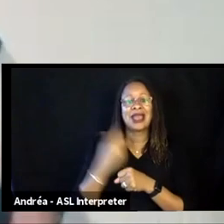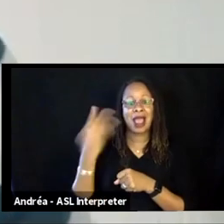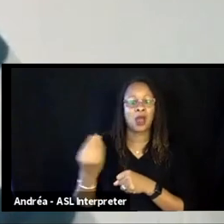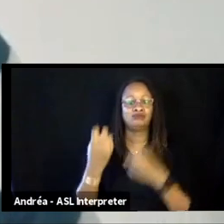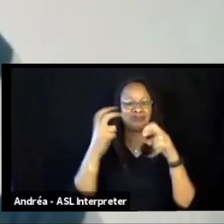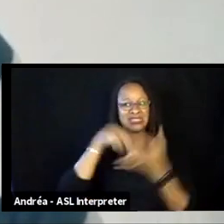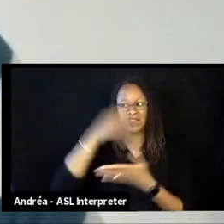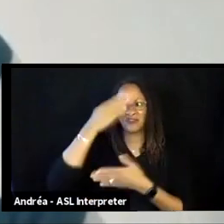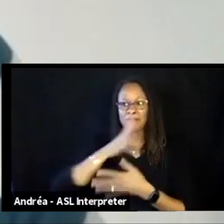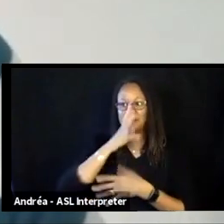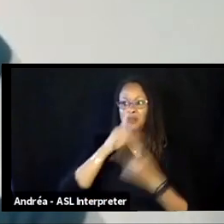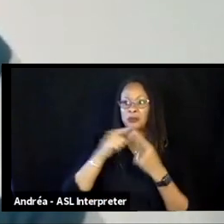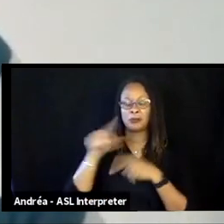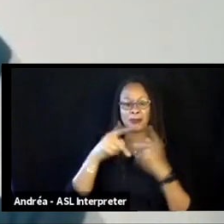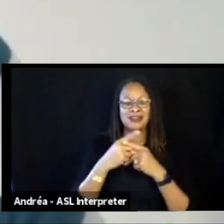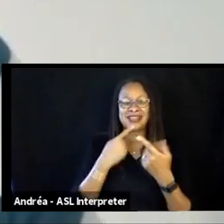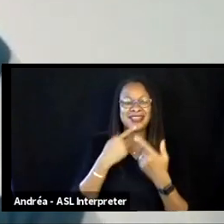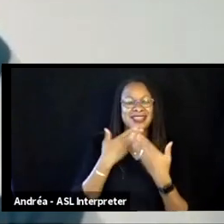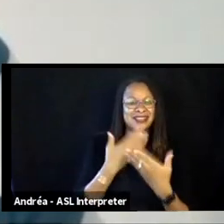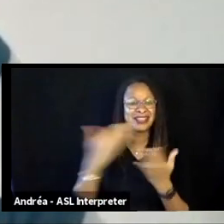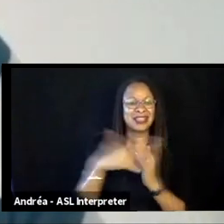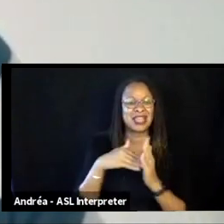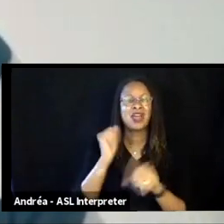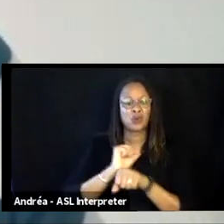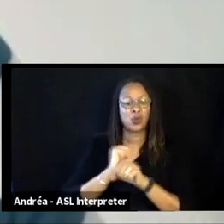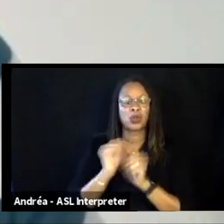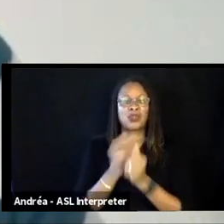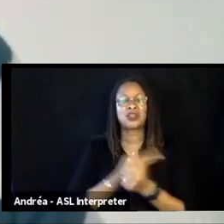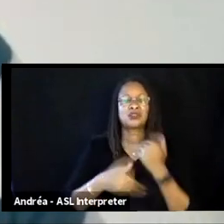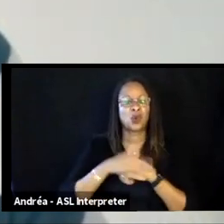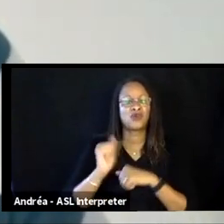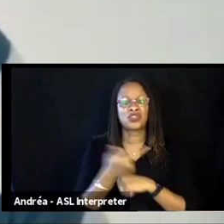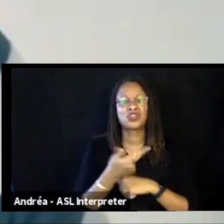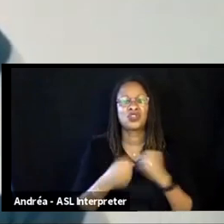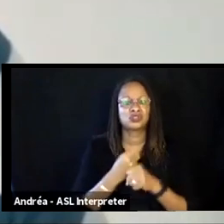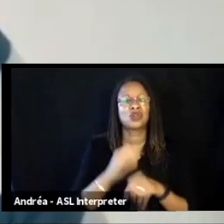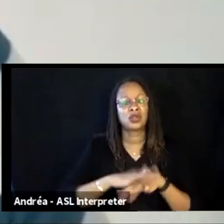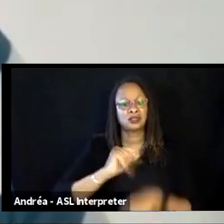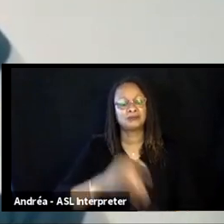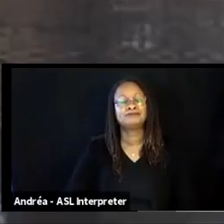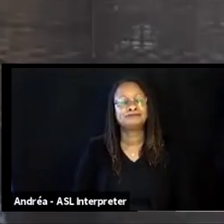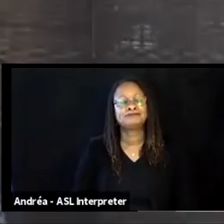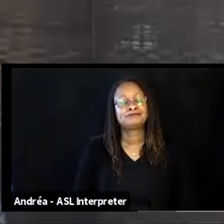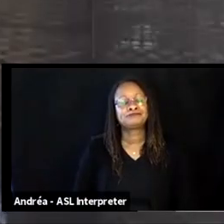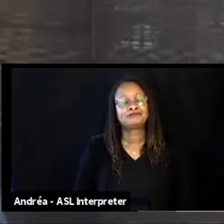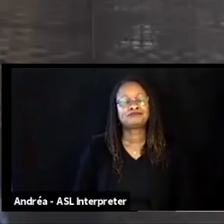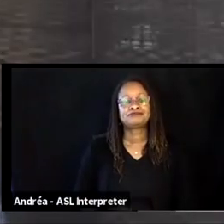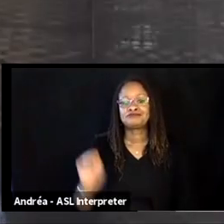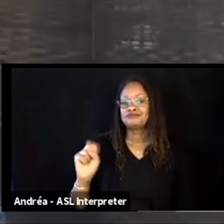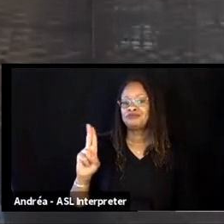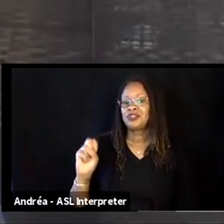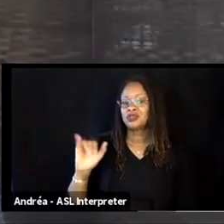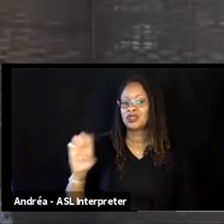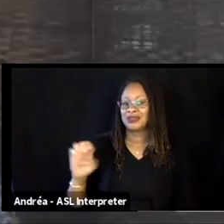it. So thanks again for kind of working with us over these years on this. So Susie, God willing,